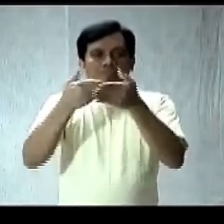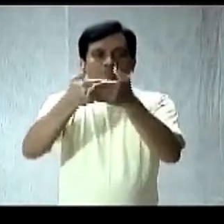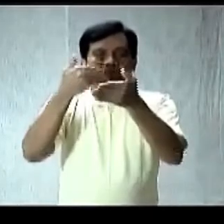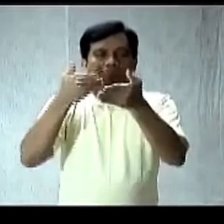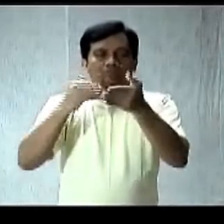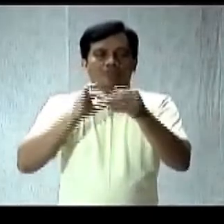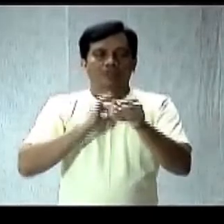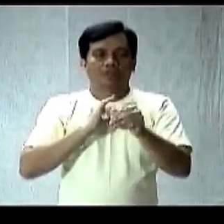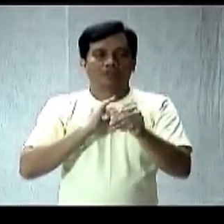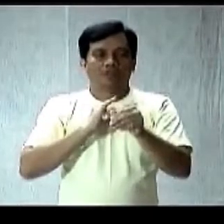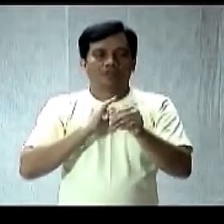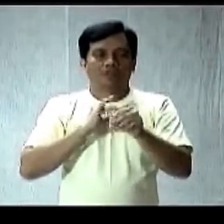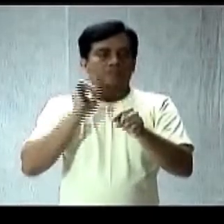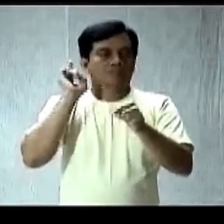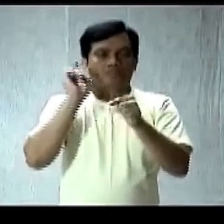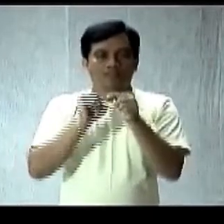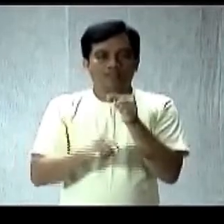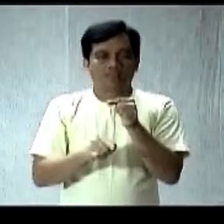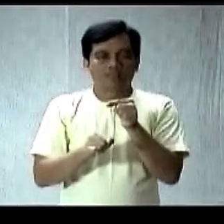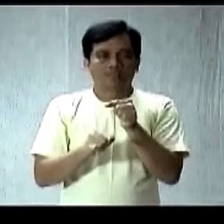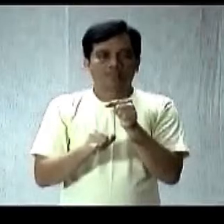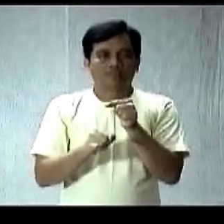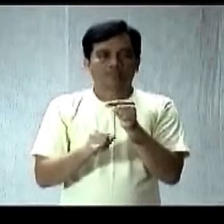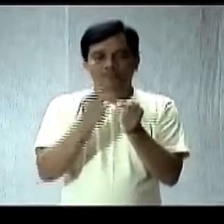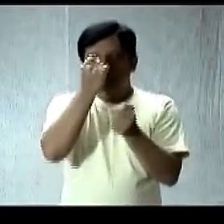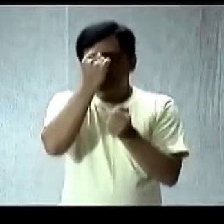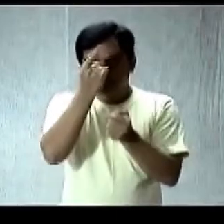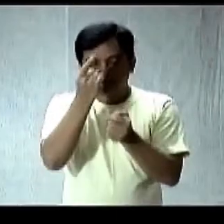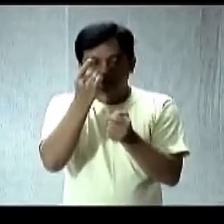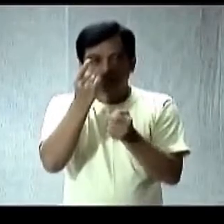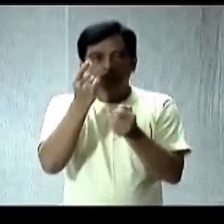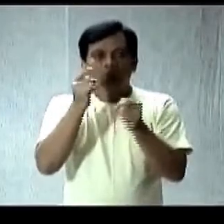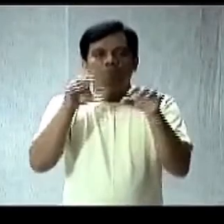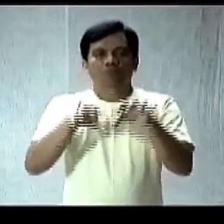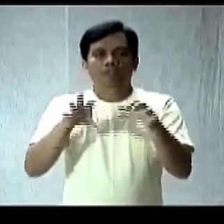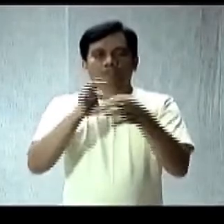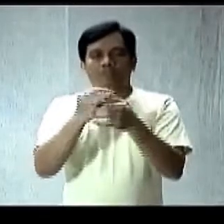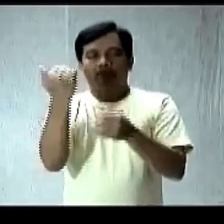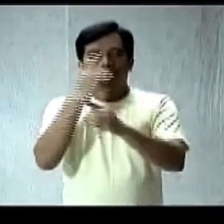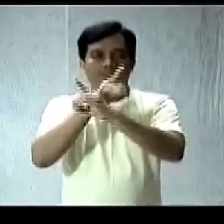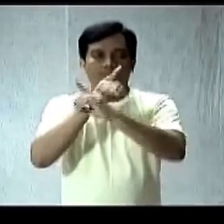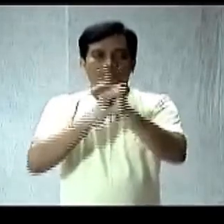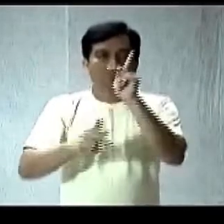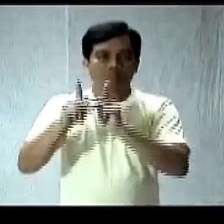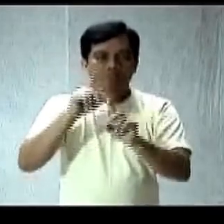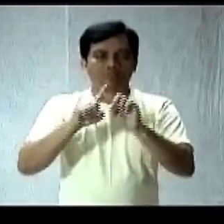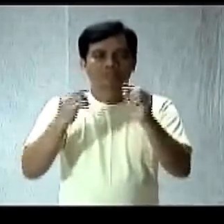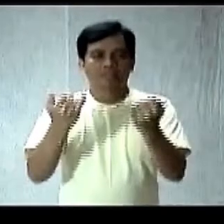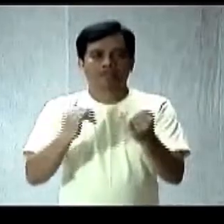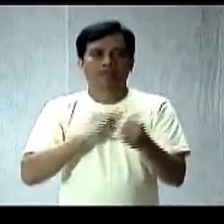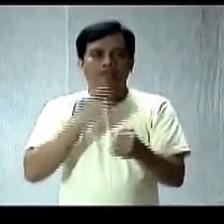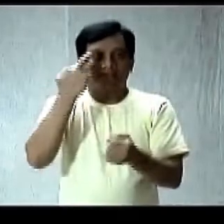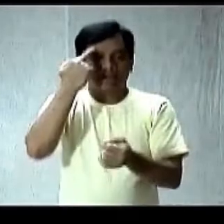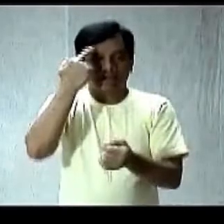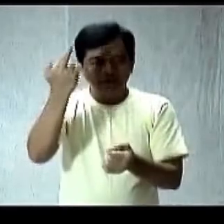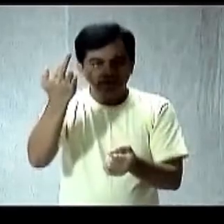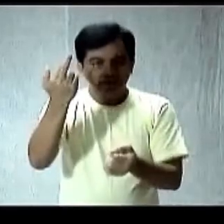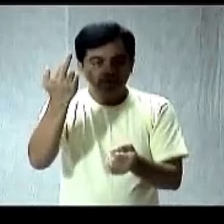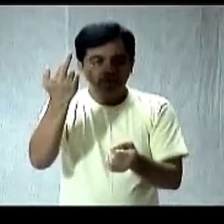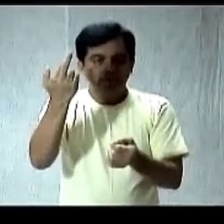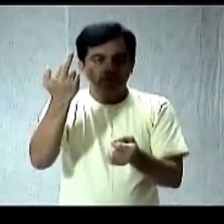Before, I do not have, and I wasn't able to understand the workings of other disabled people, but now I